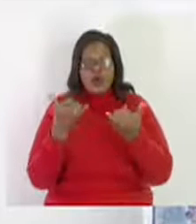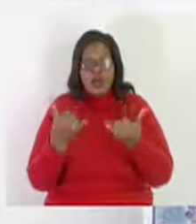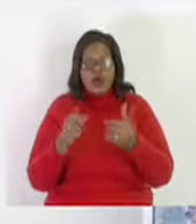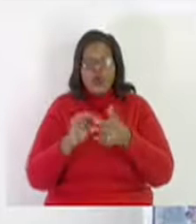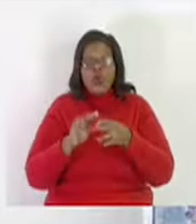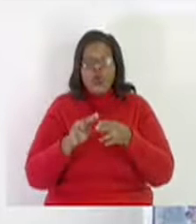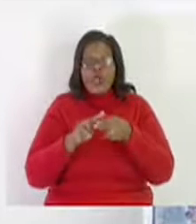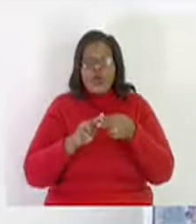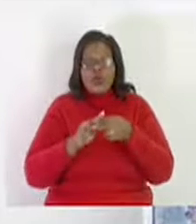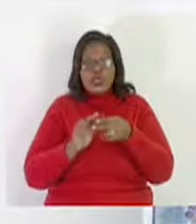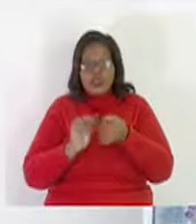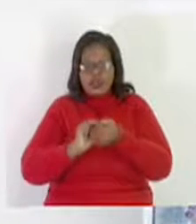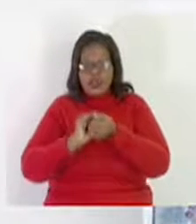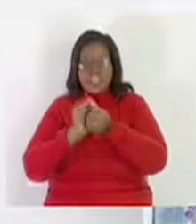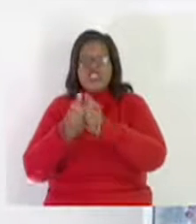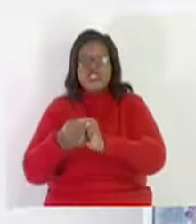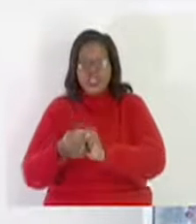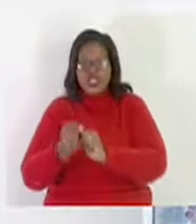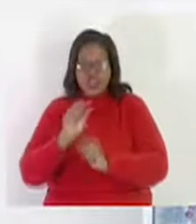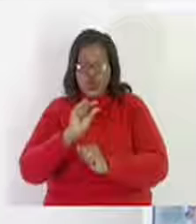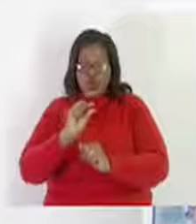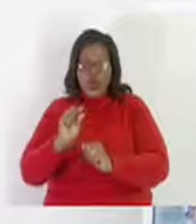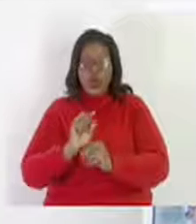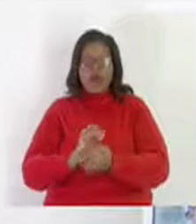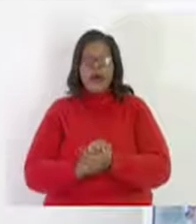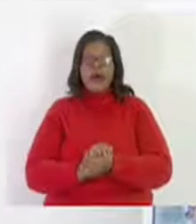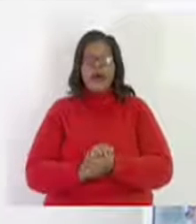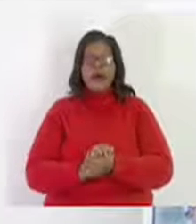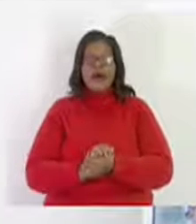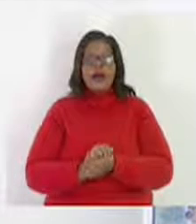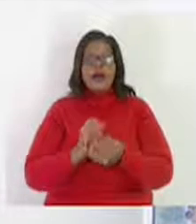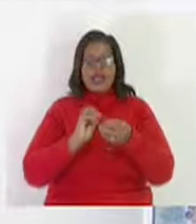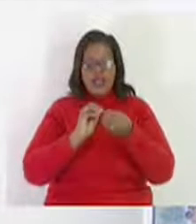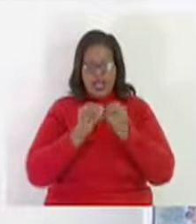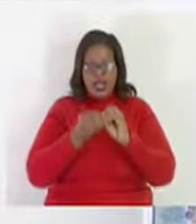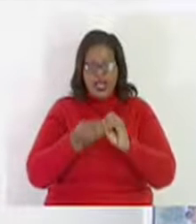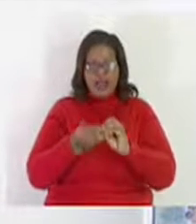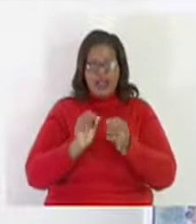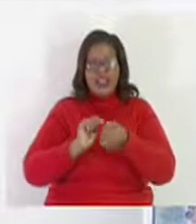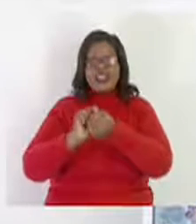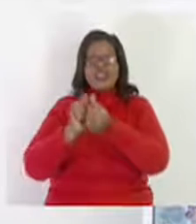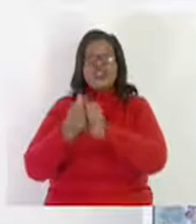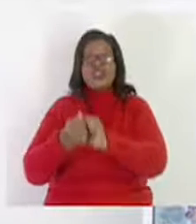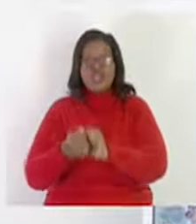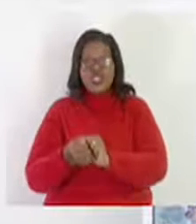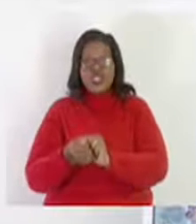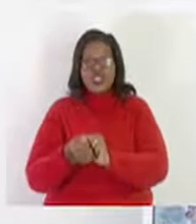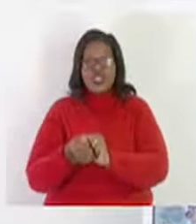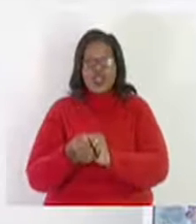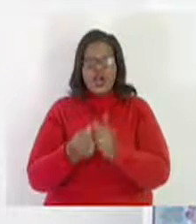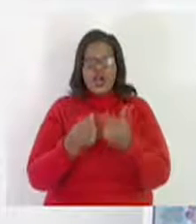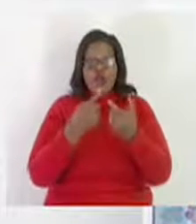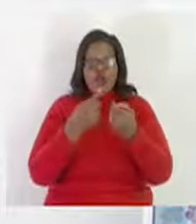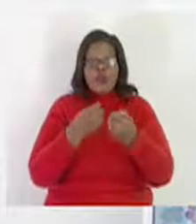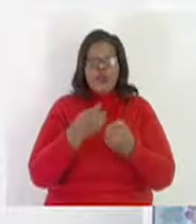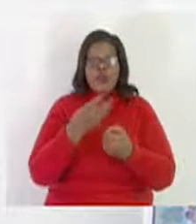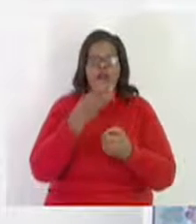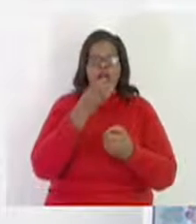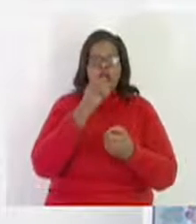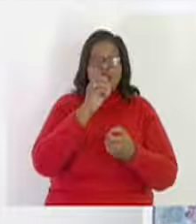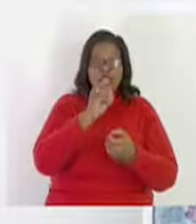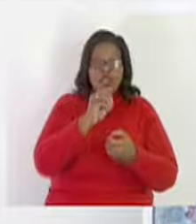if it can change. Numbers which can score, they said from 0 to